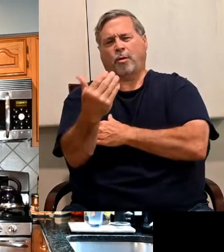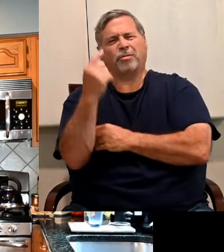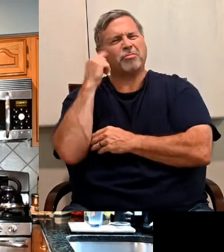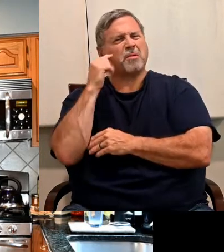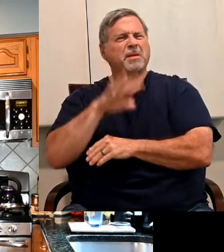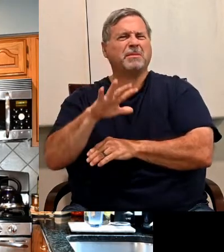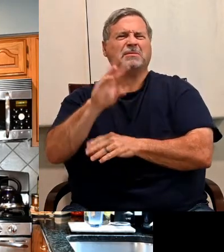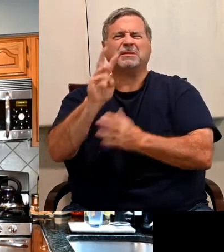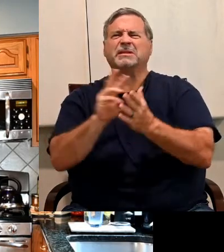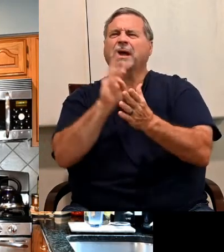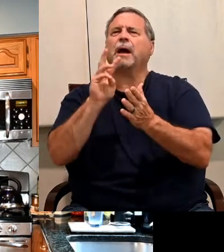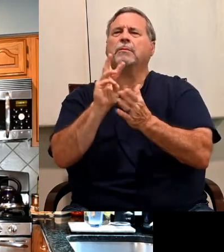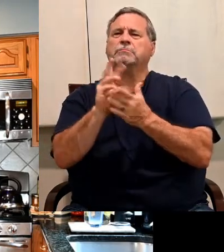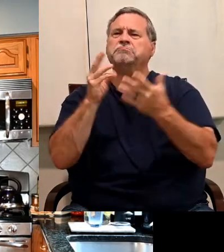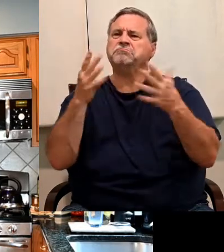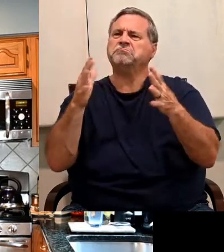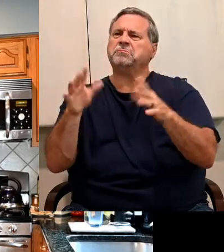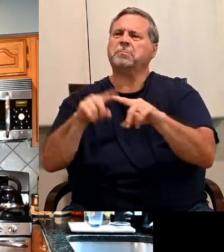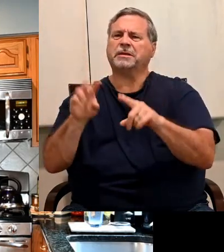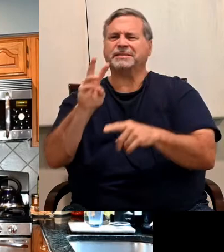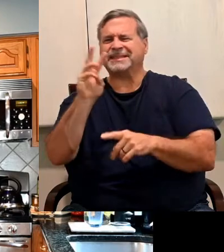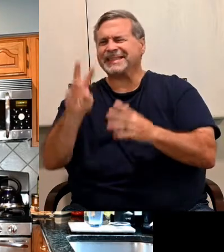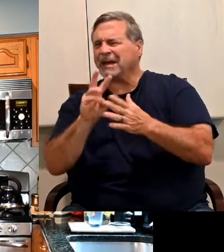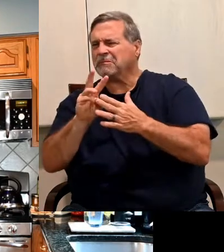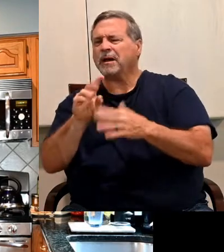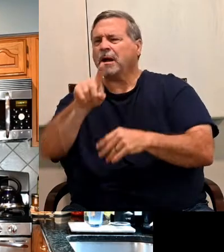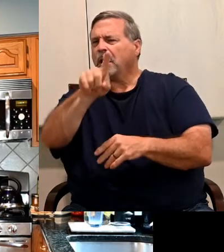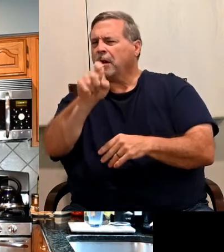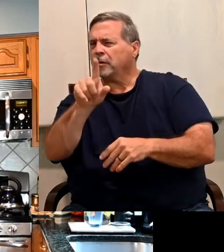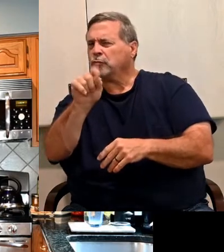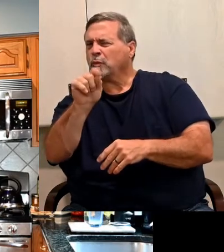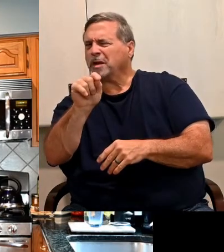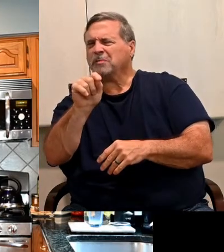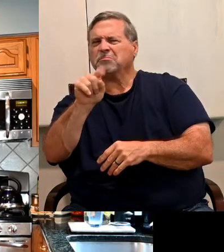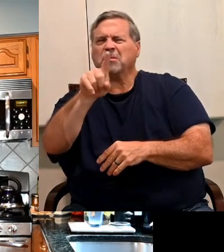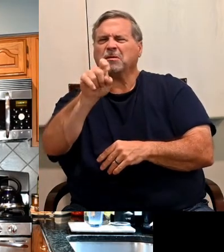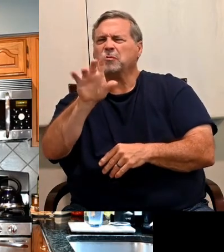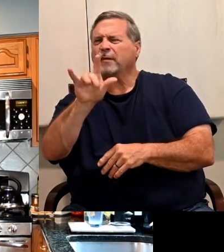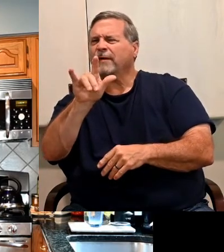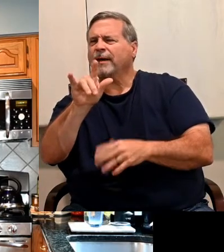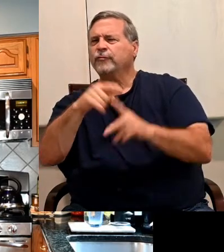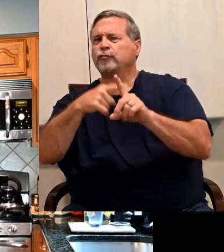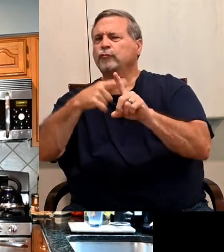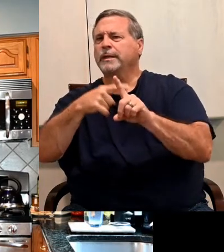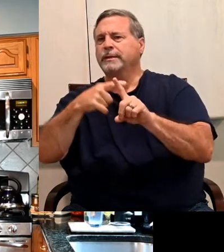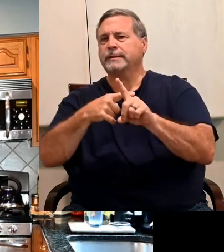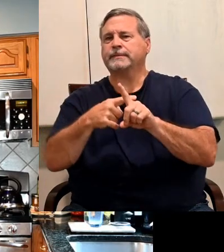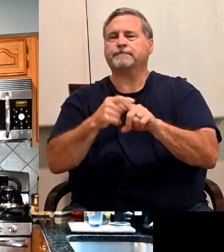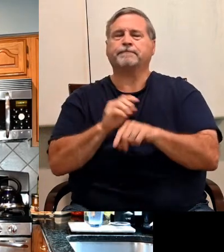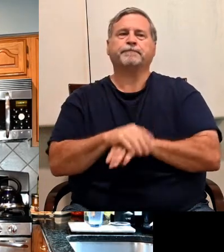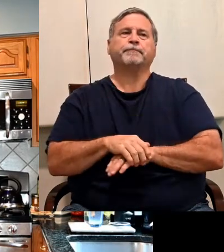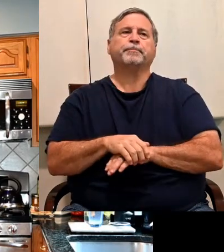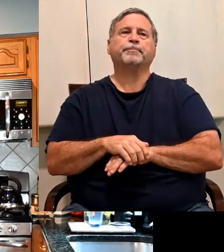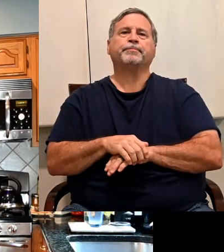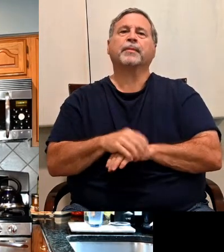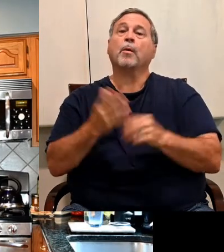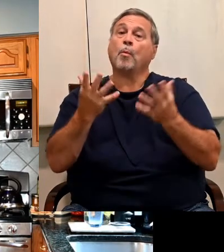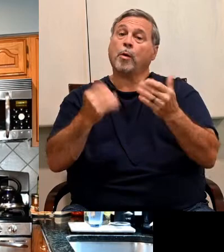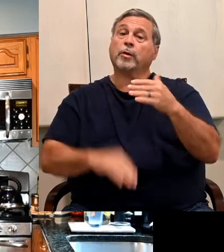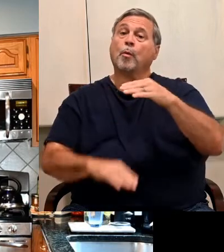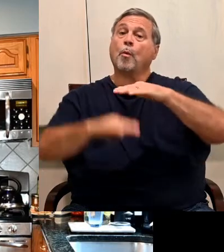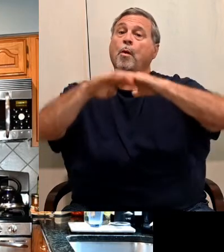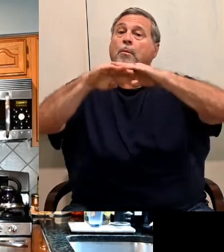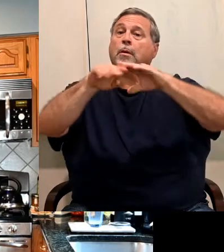put this on this morning, we figured about 6 hours ought to do it, but at 6 hours it was about 125 degrees, maybe a little